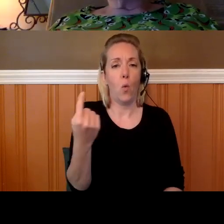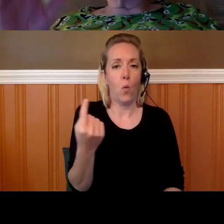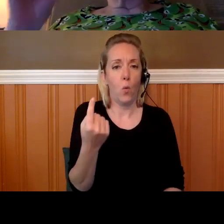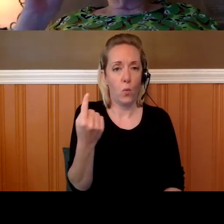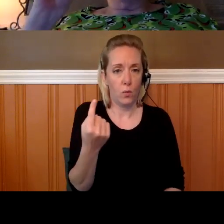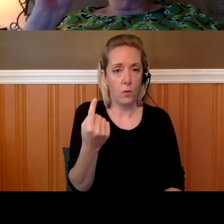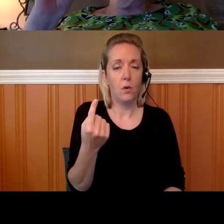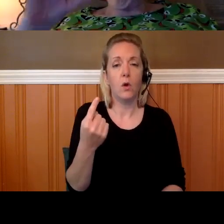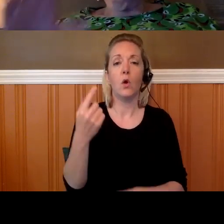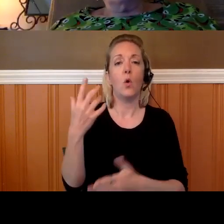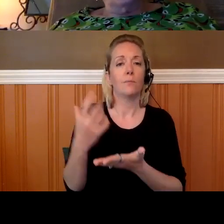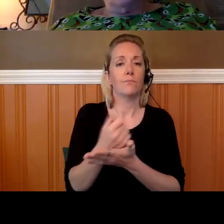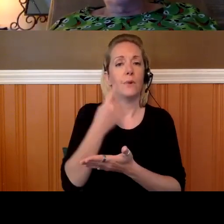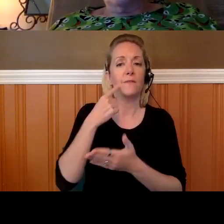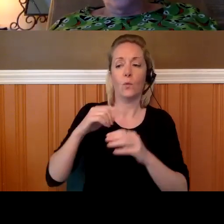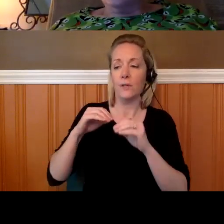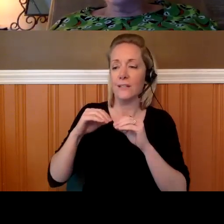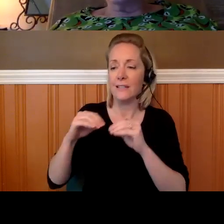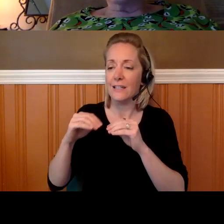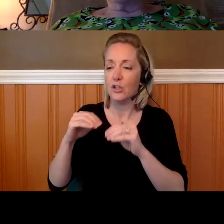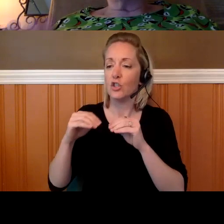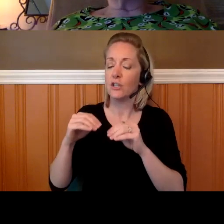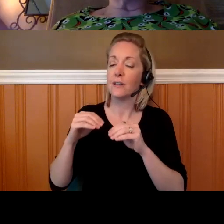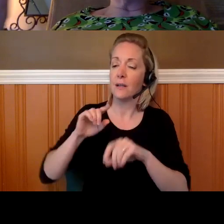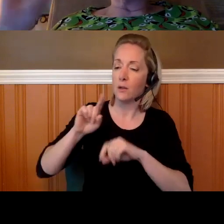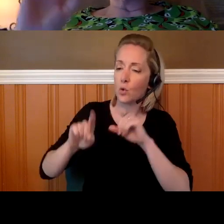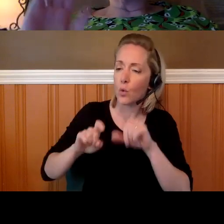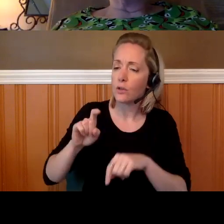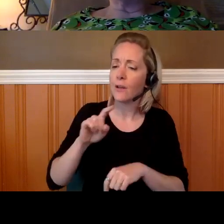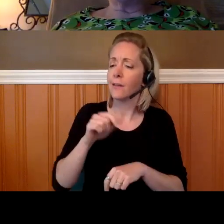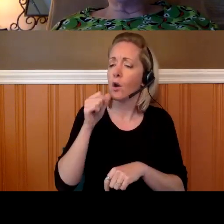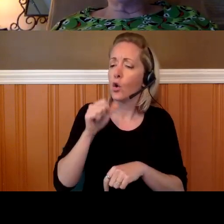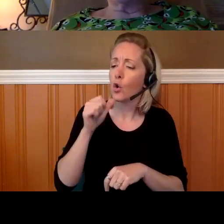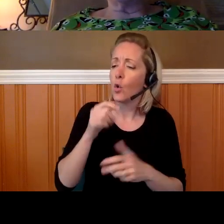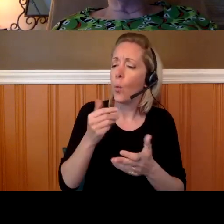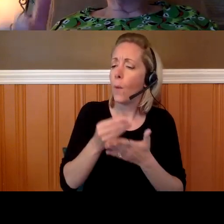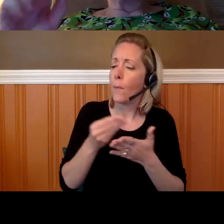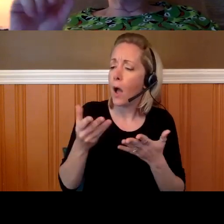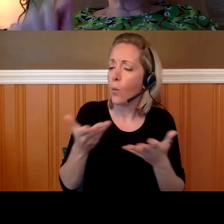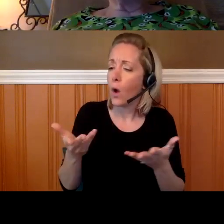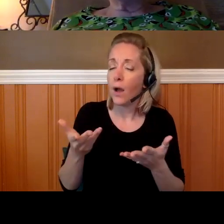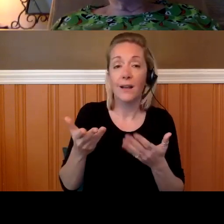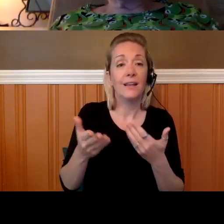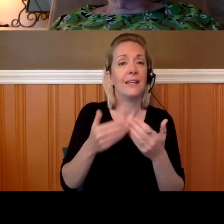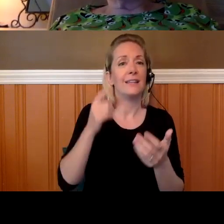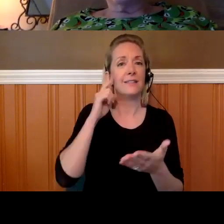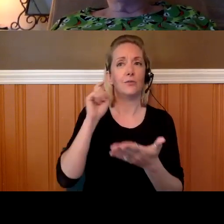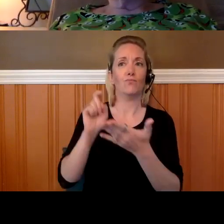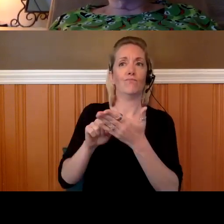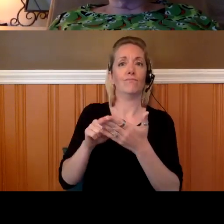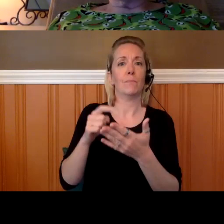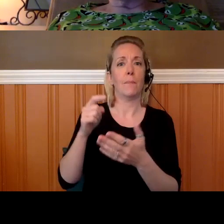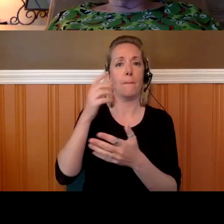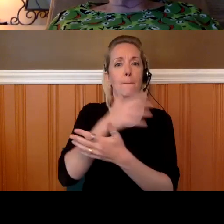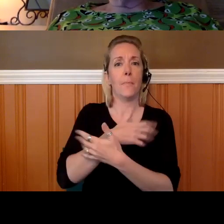questions and who want, you know, what did the little girl want to buy or who was missing a button. It's much easier to find